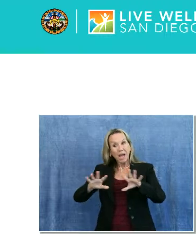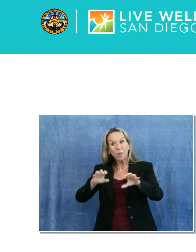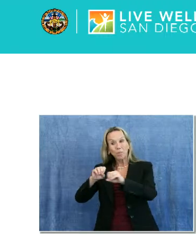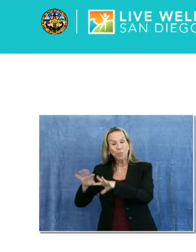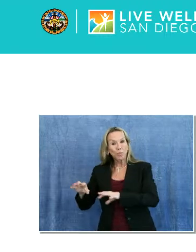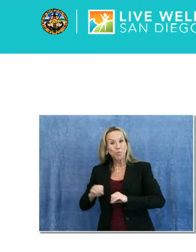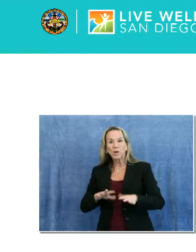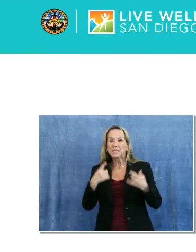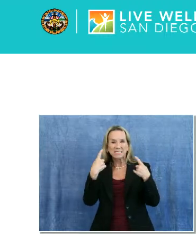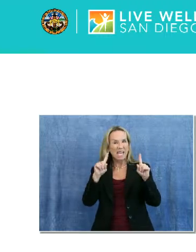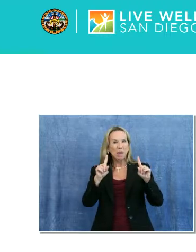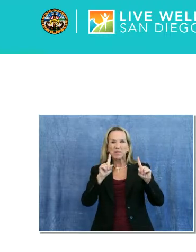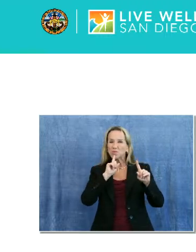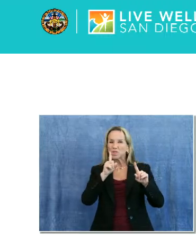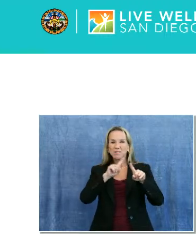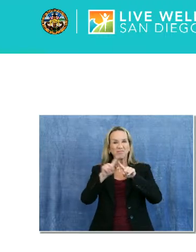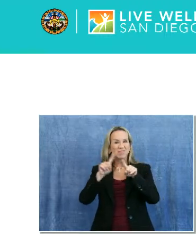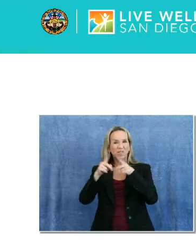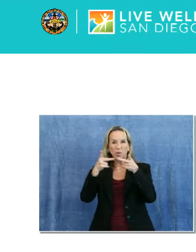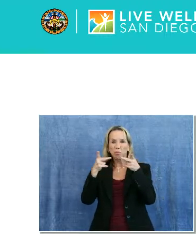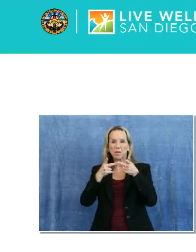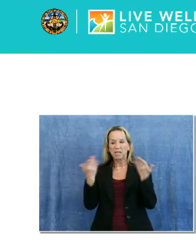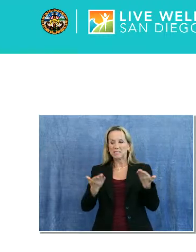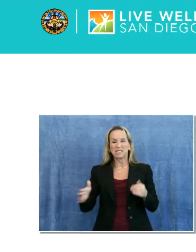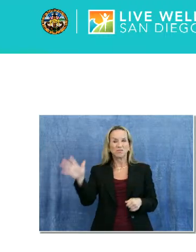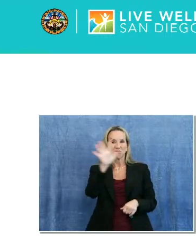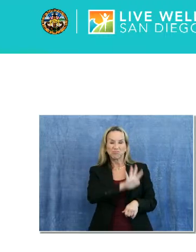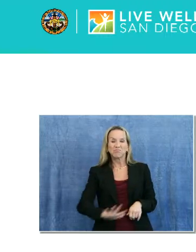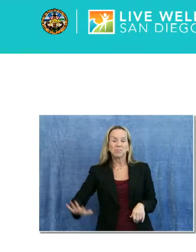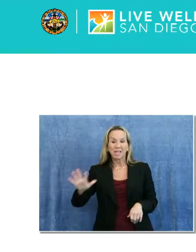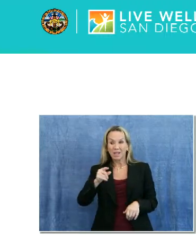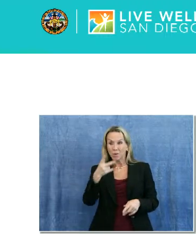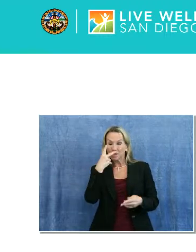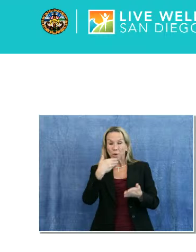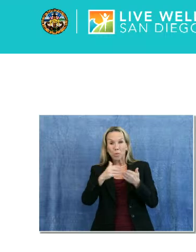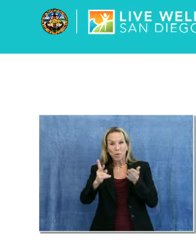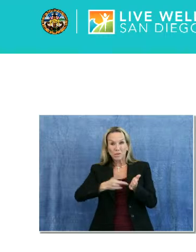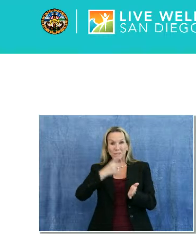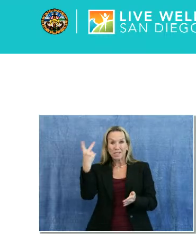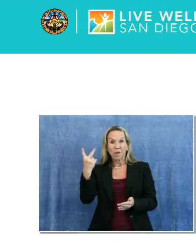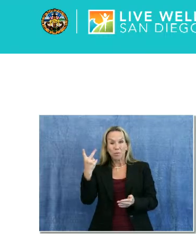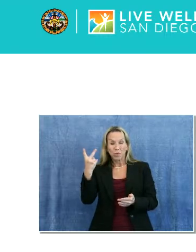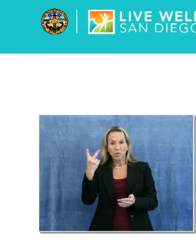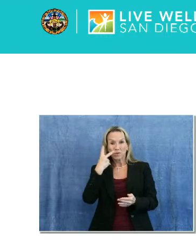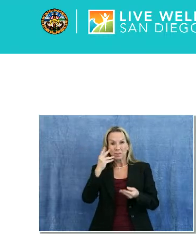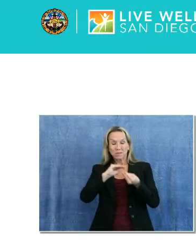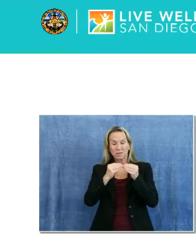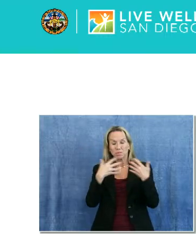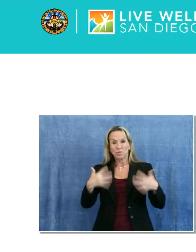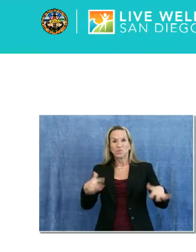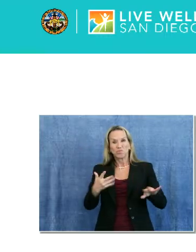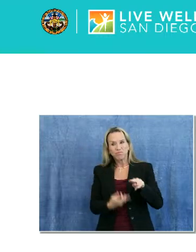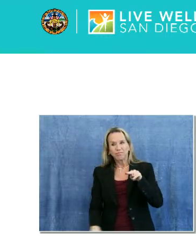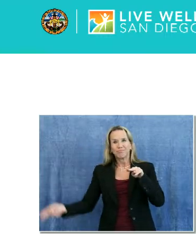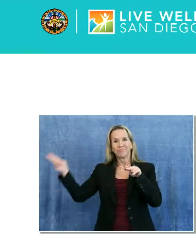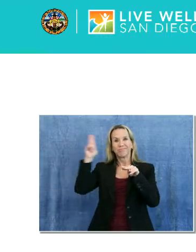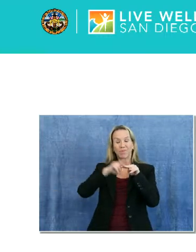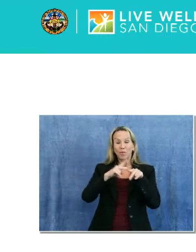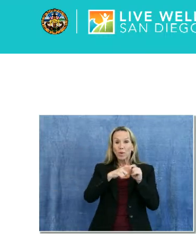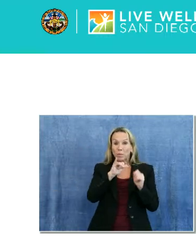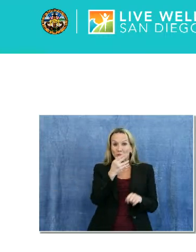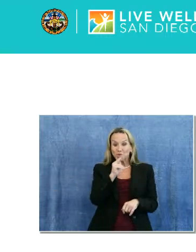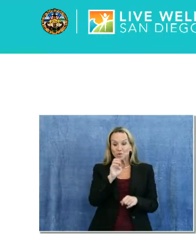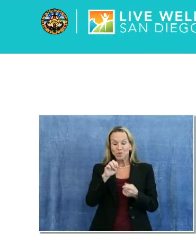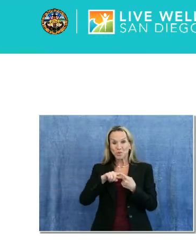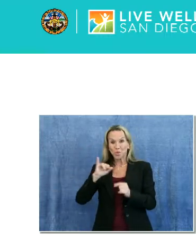occur throughout the region, and again has almost doubled for the months from June to the month of